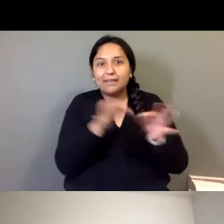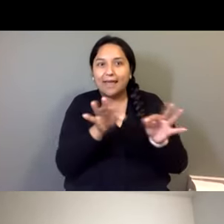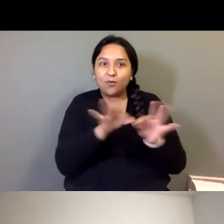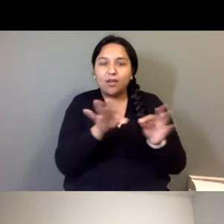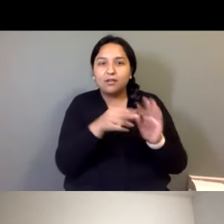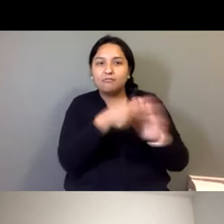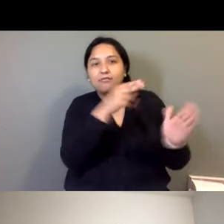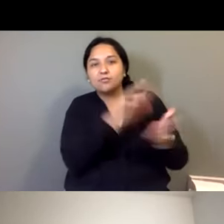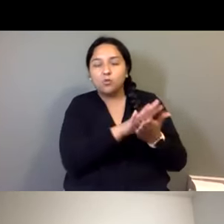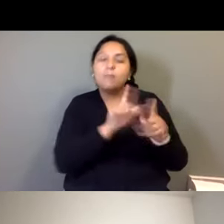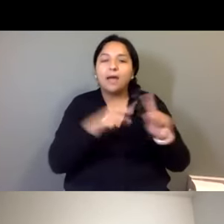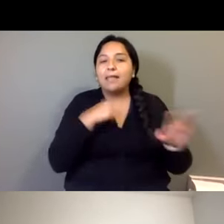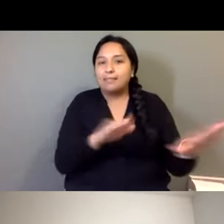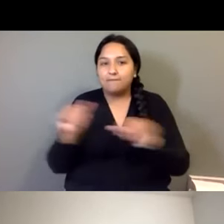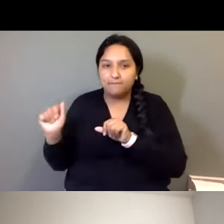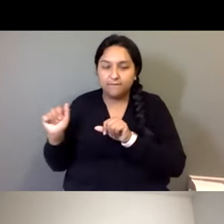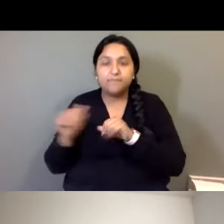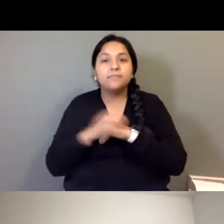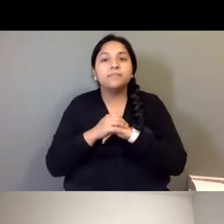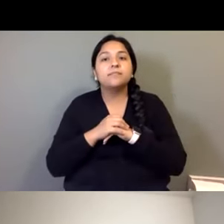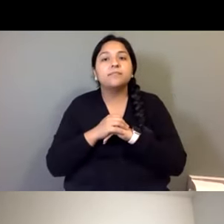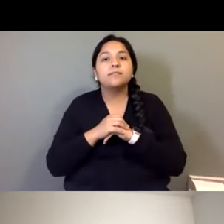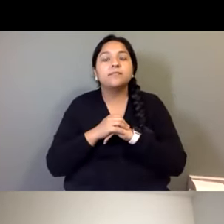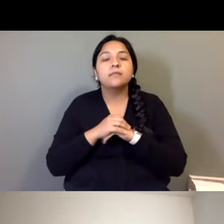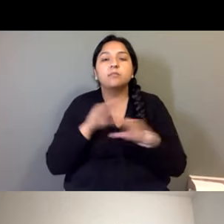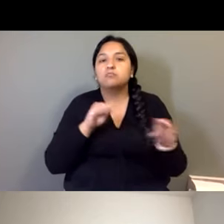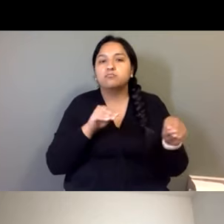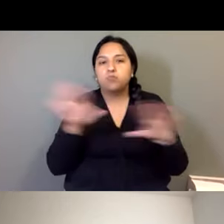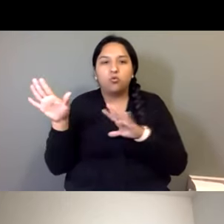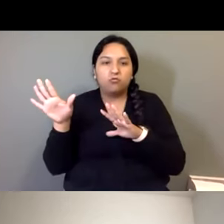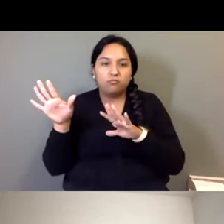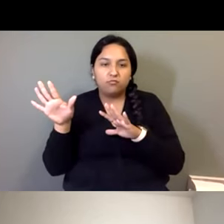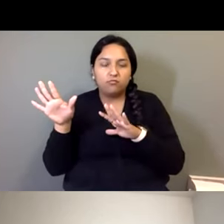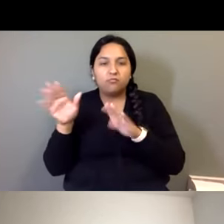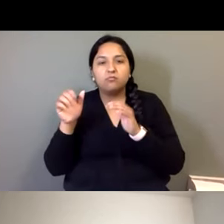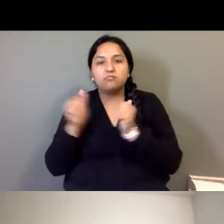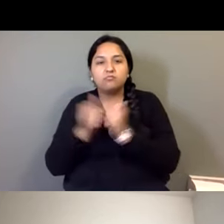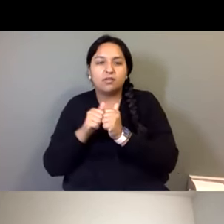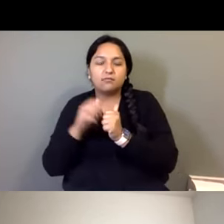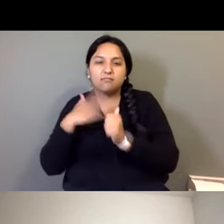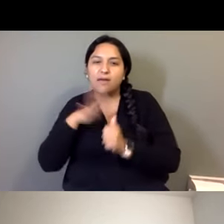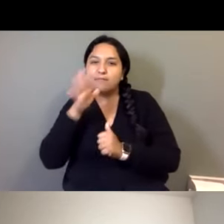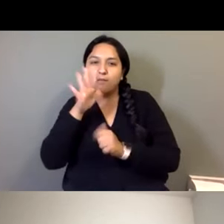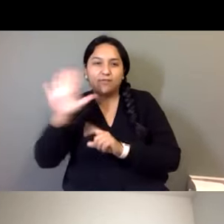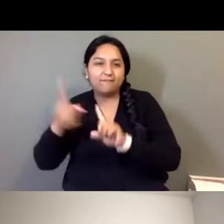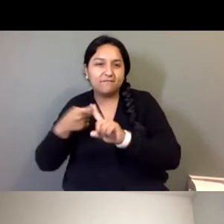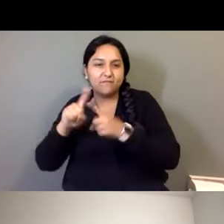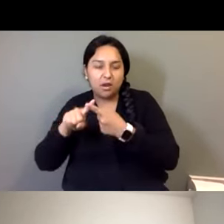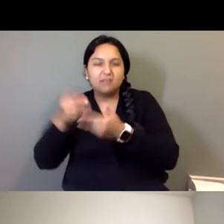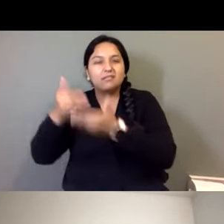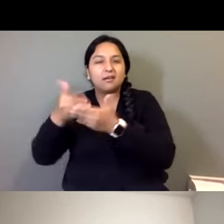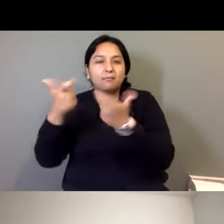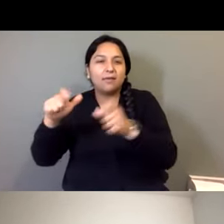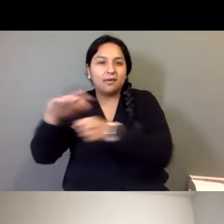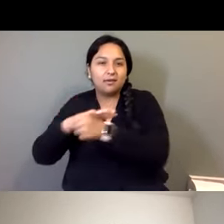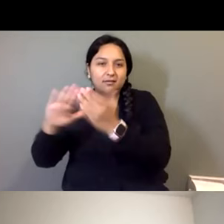school. I moved out of home. I moved in with a friend of my mother's in the nearest big city, and I went to